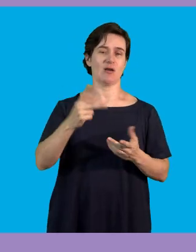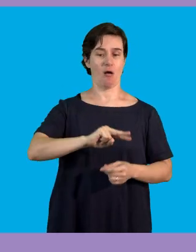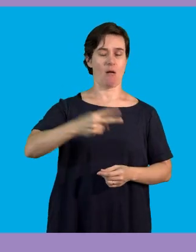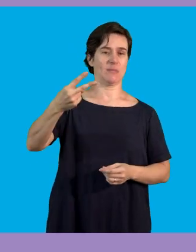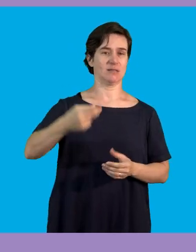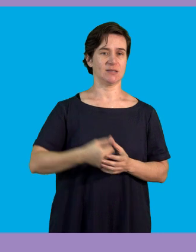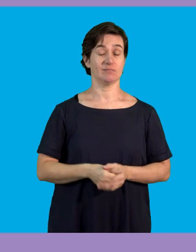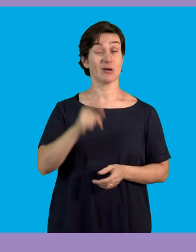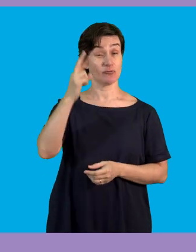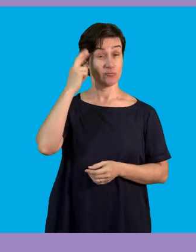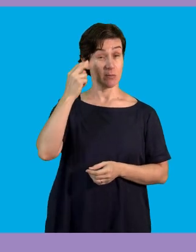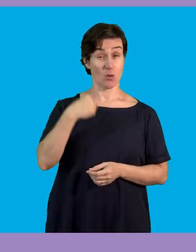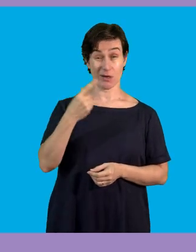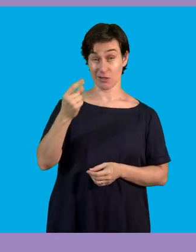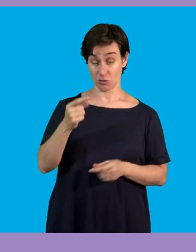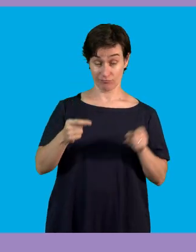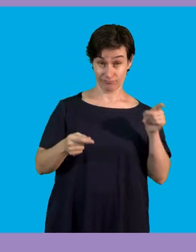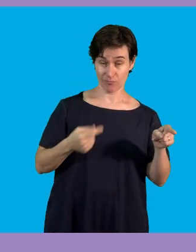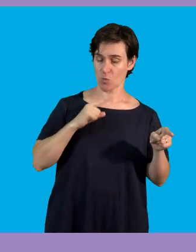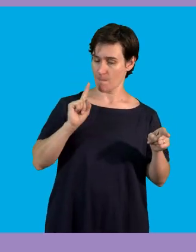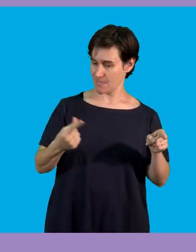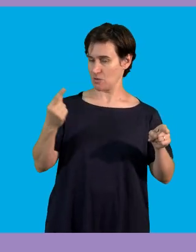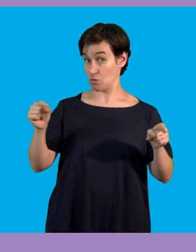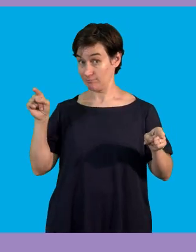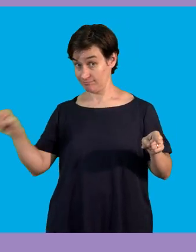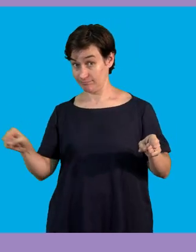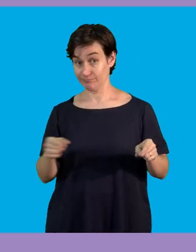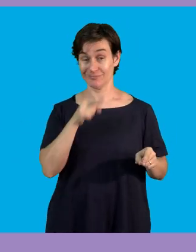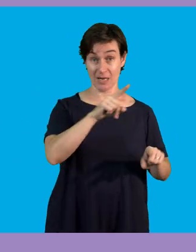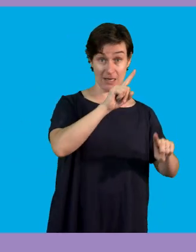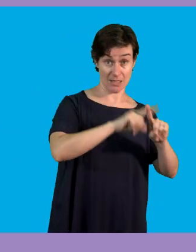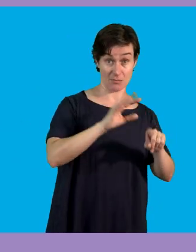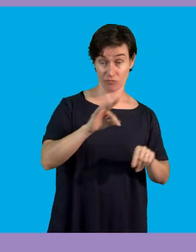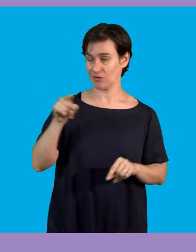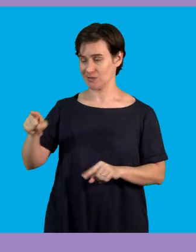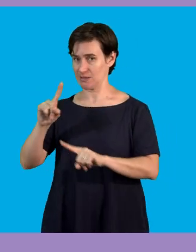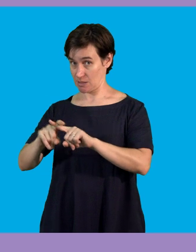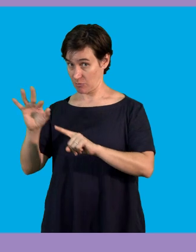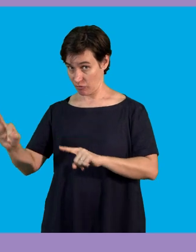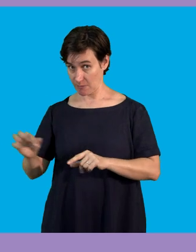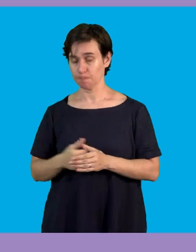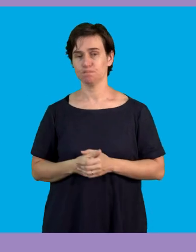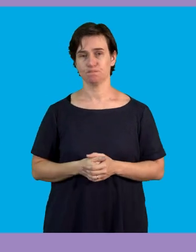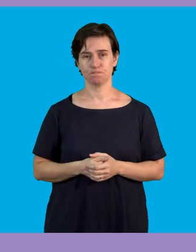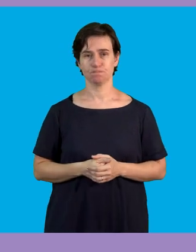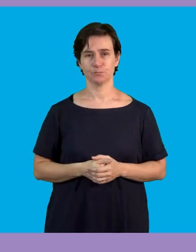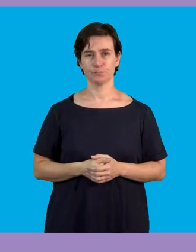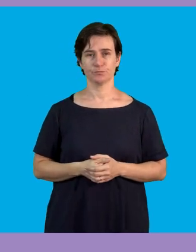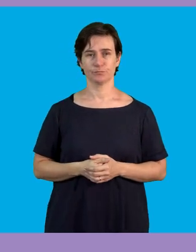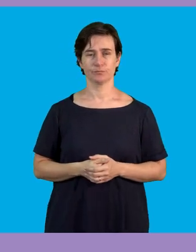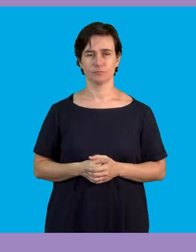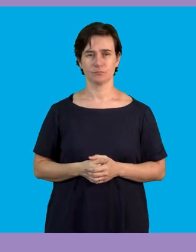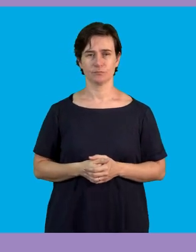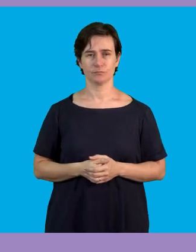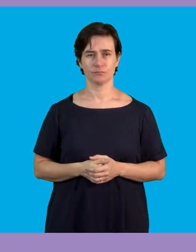we do on the left, we also do on the right. We multiply by 3. And then what we will then